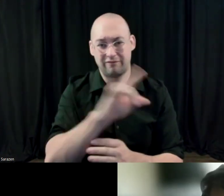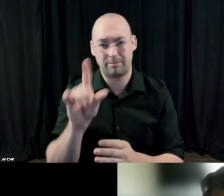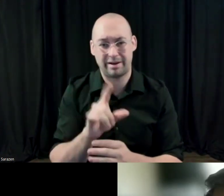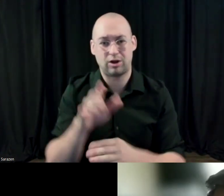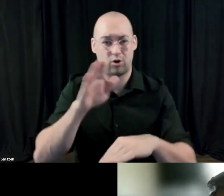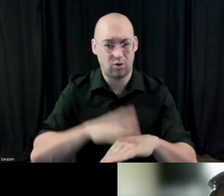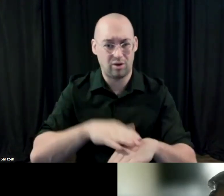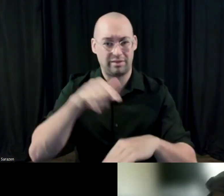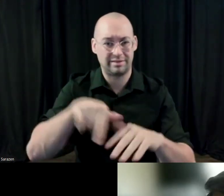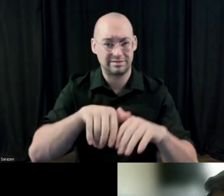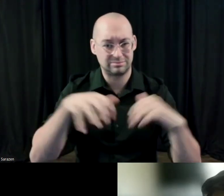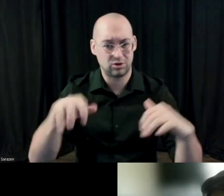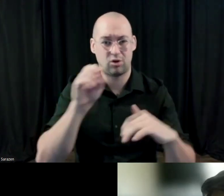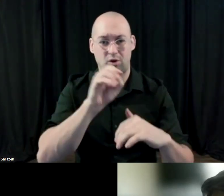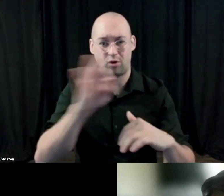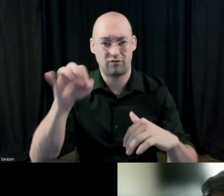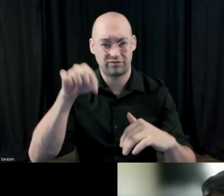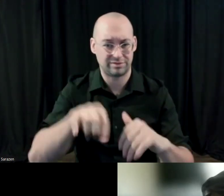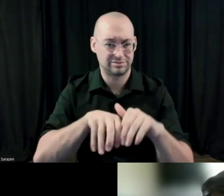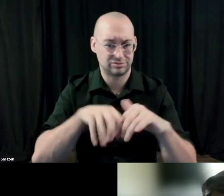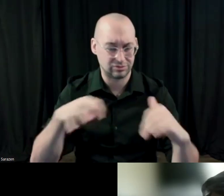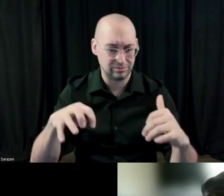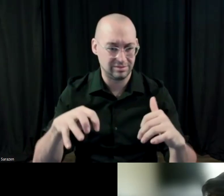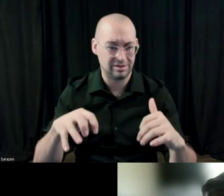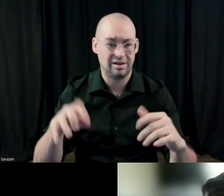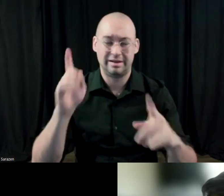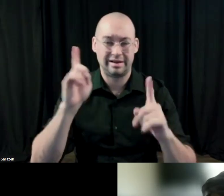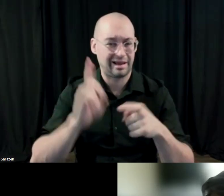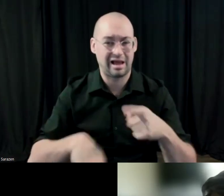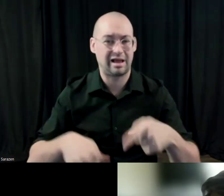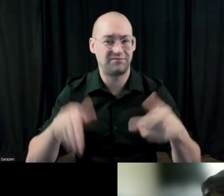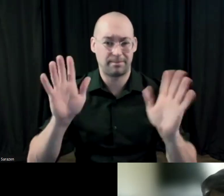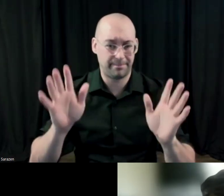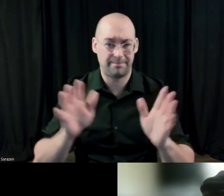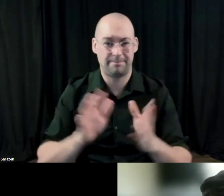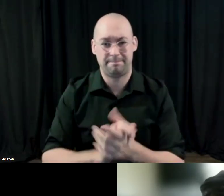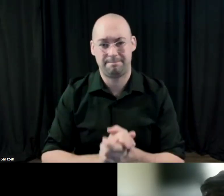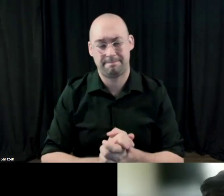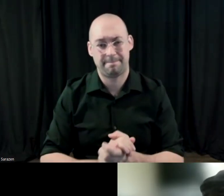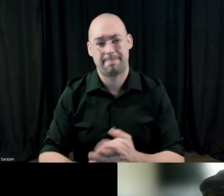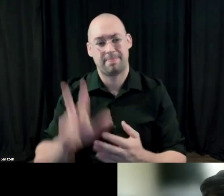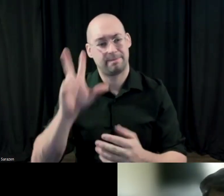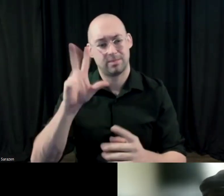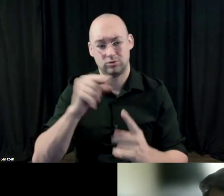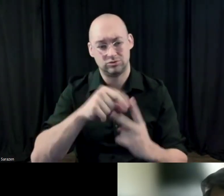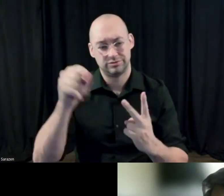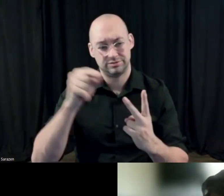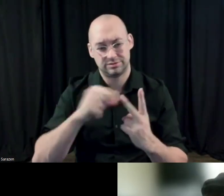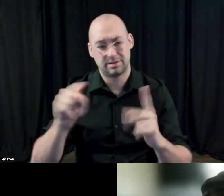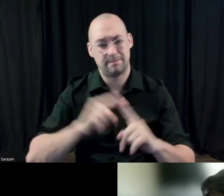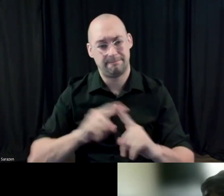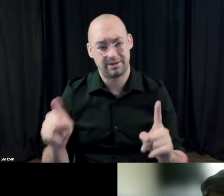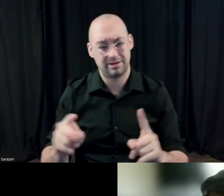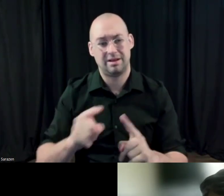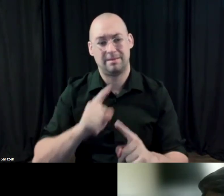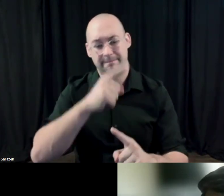as state partners is that we cannot give up because we have no choice, but also because we